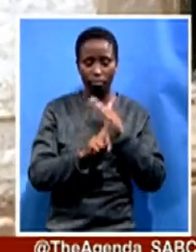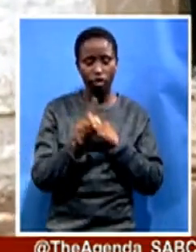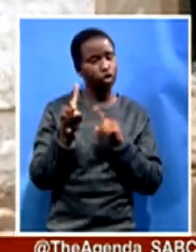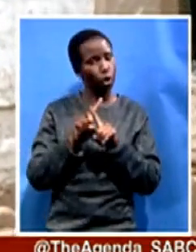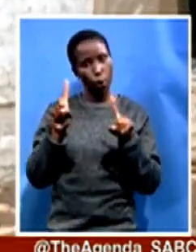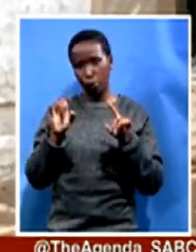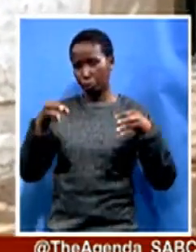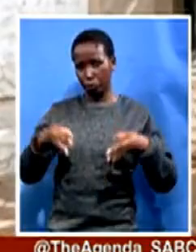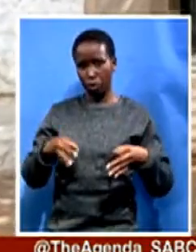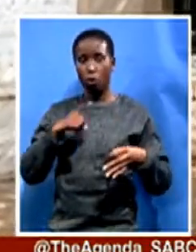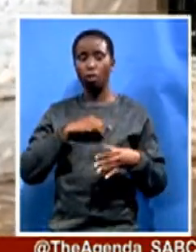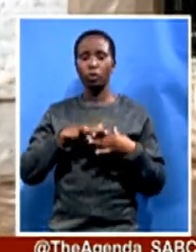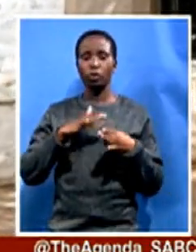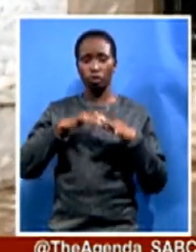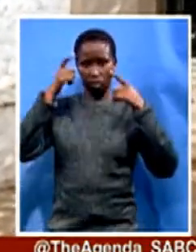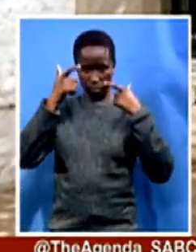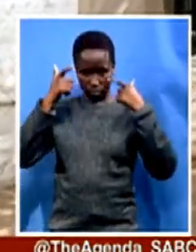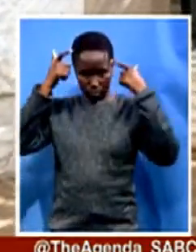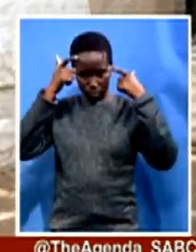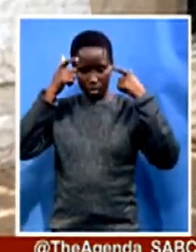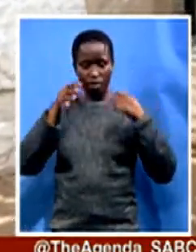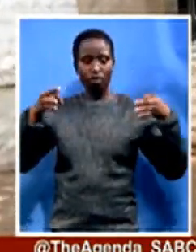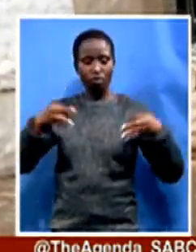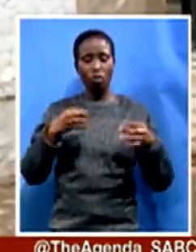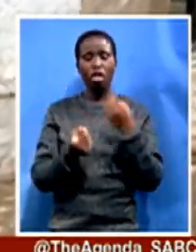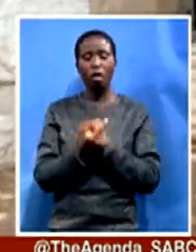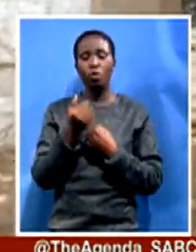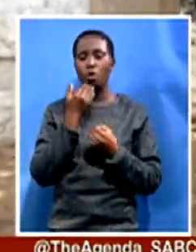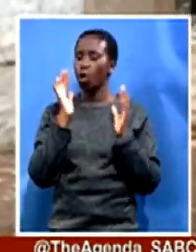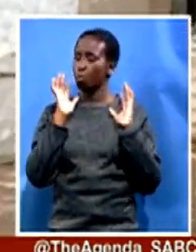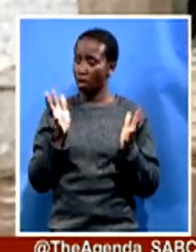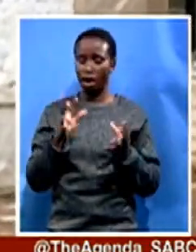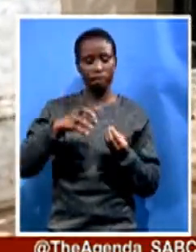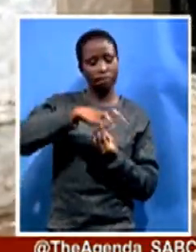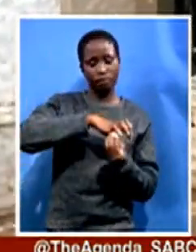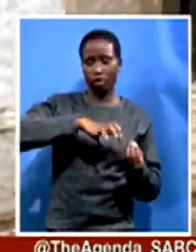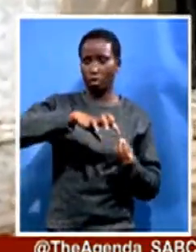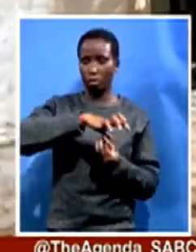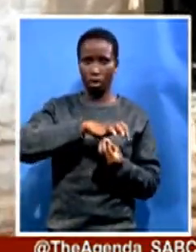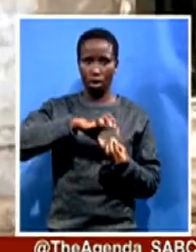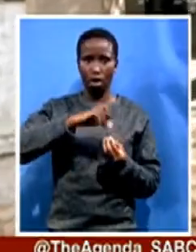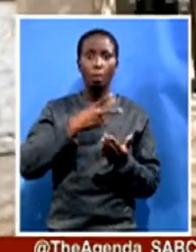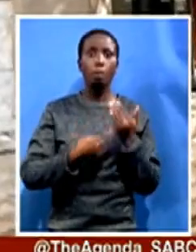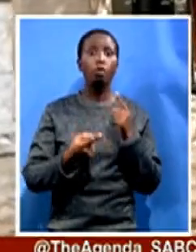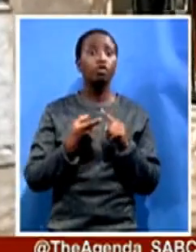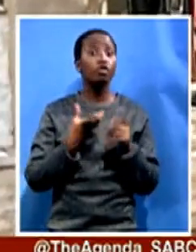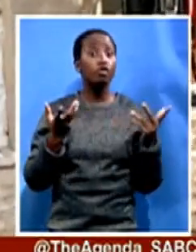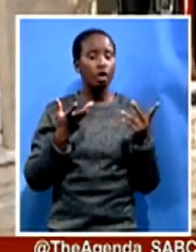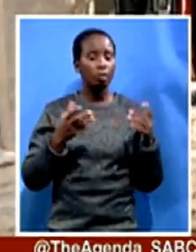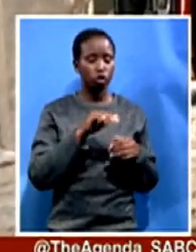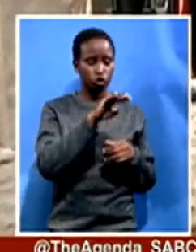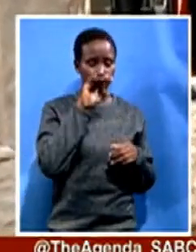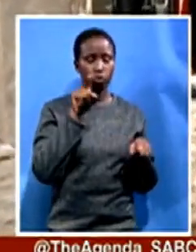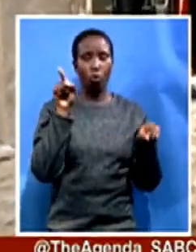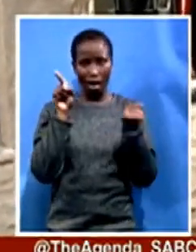attended by members of the royal families, both from the Zulu Kingdom and Eswatini Kingdom. So basically urging members